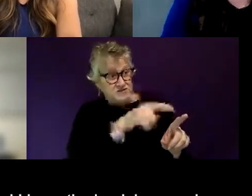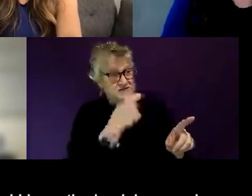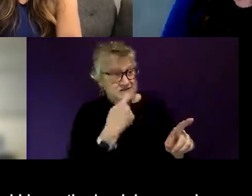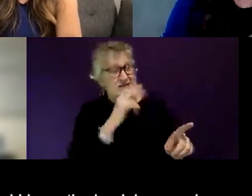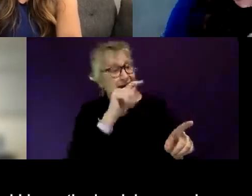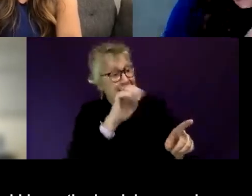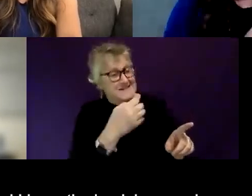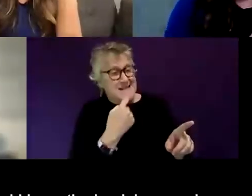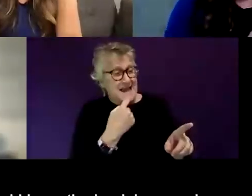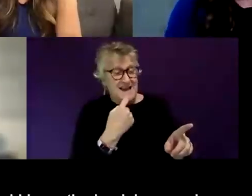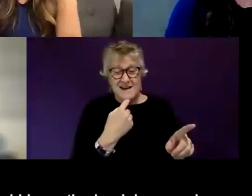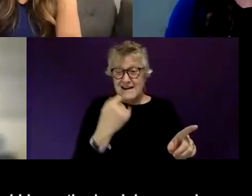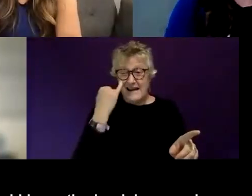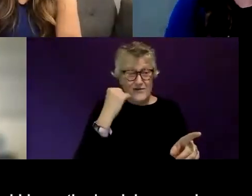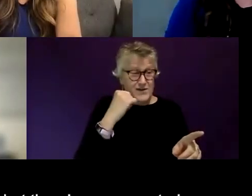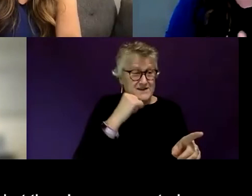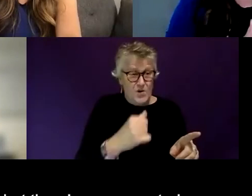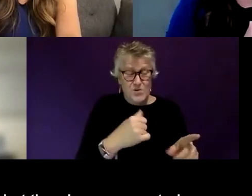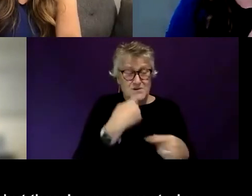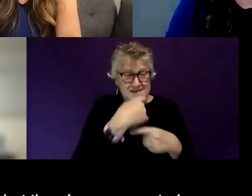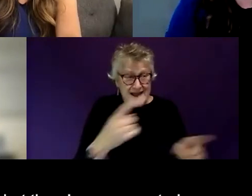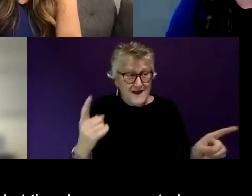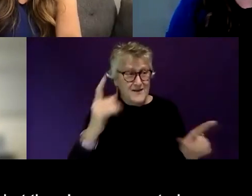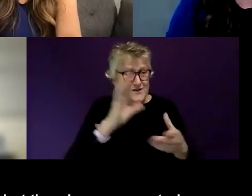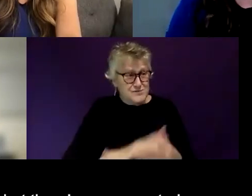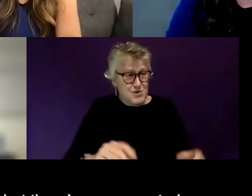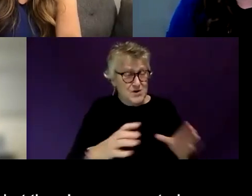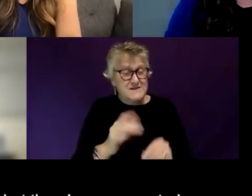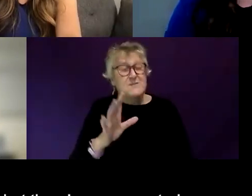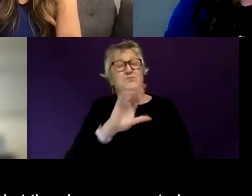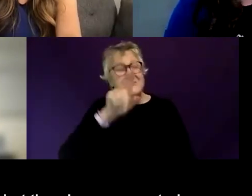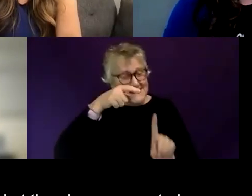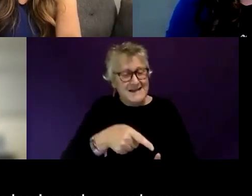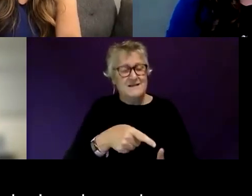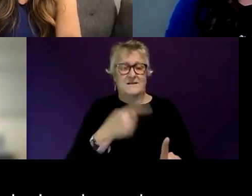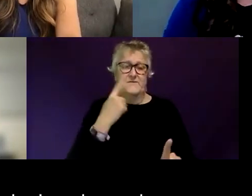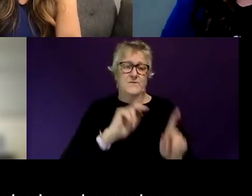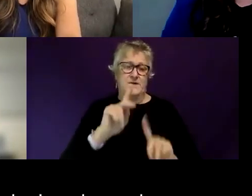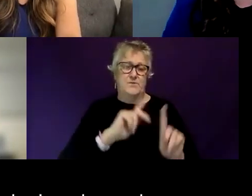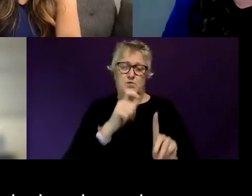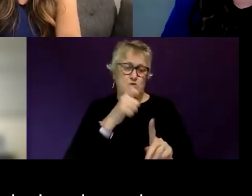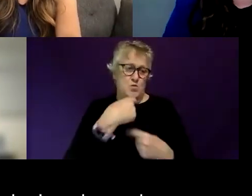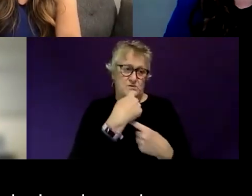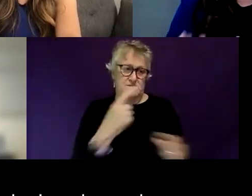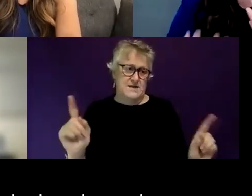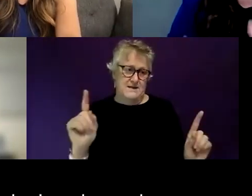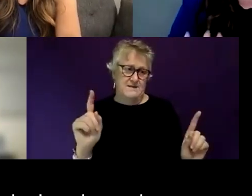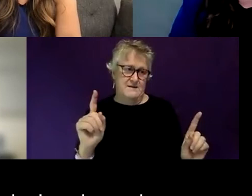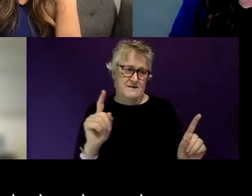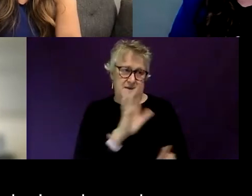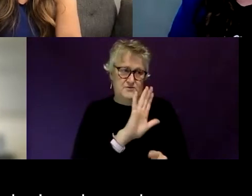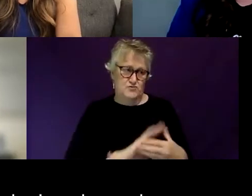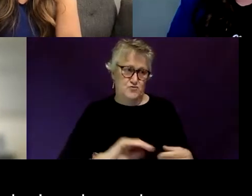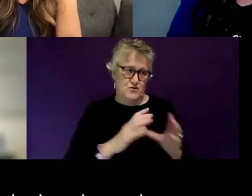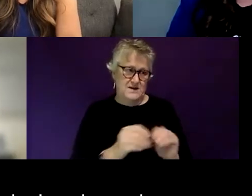Don Mabalan. I have the book here, and we always talk about Larry Itliong, who has a day. But there's so many stories of our